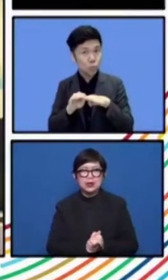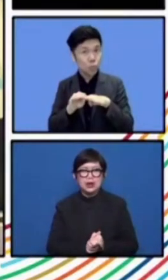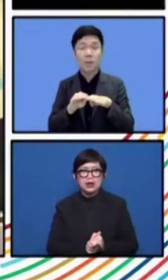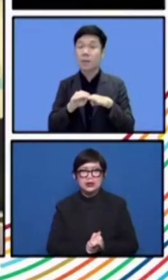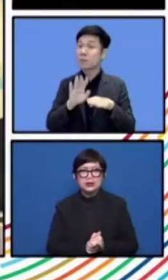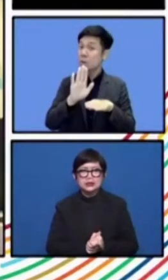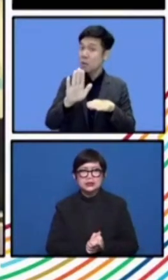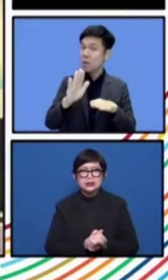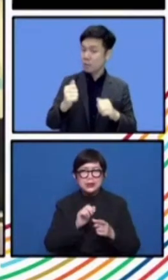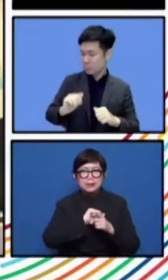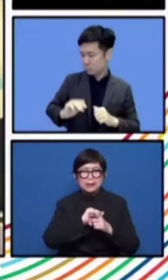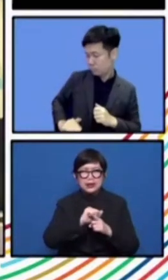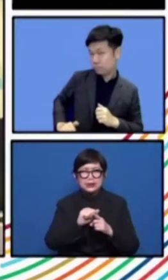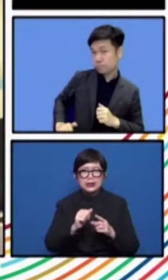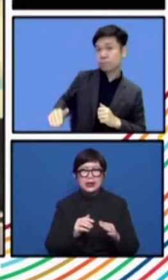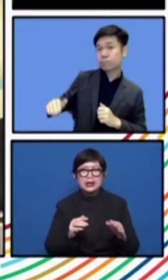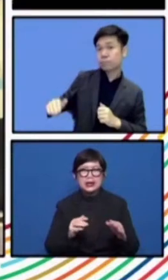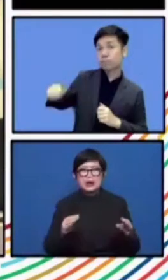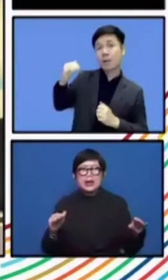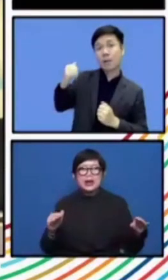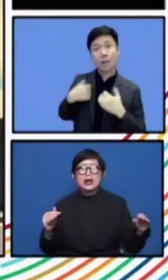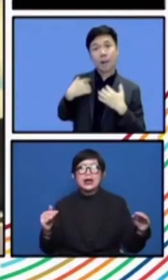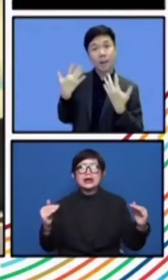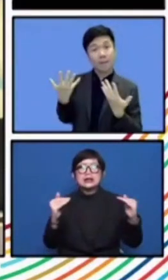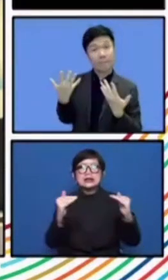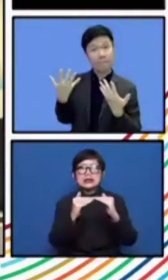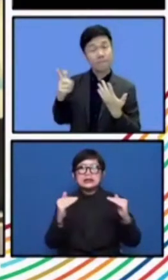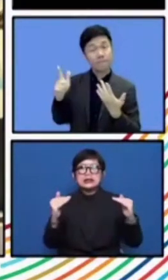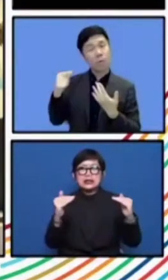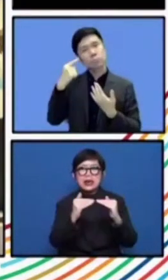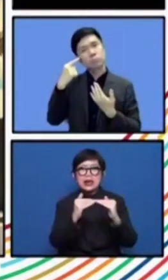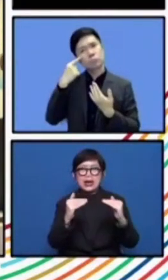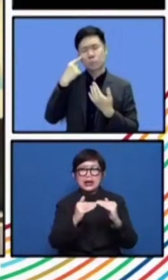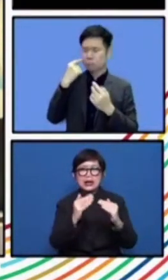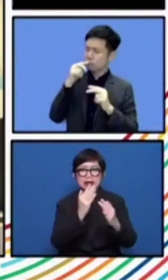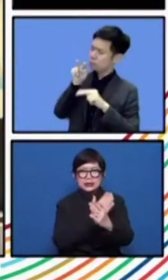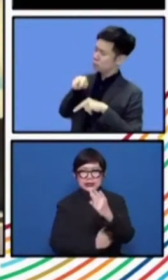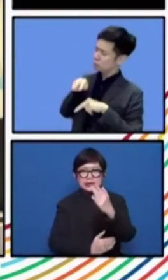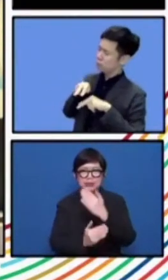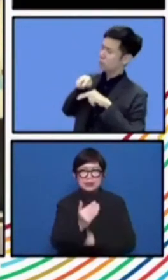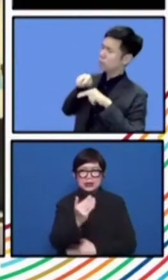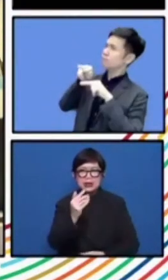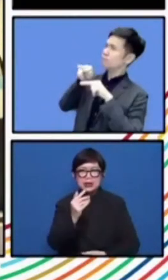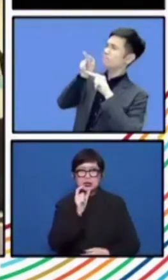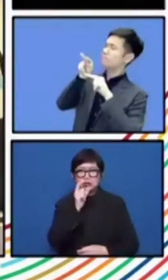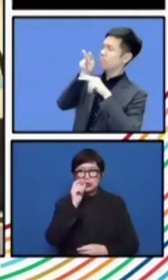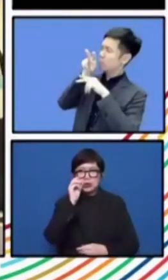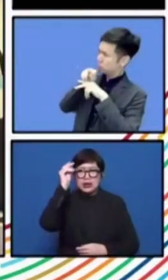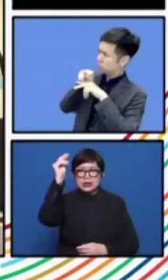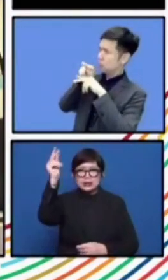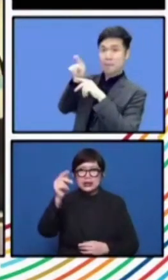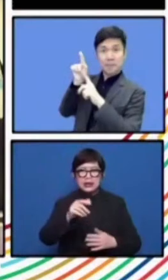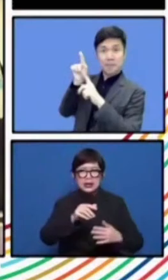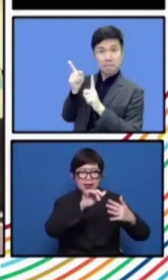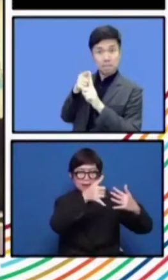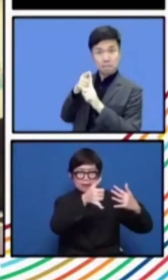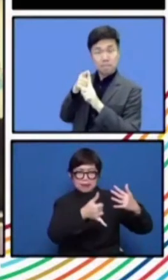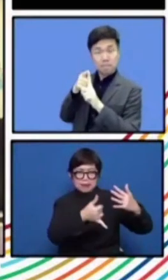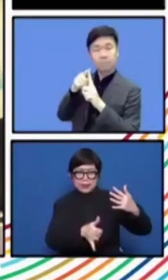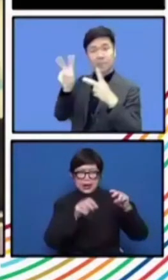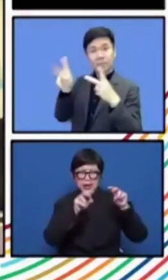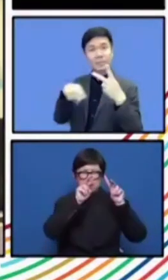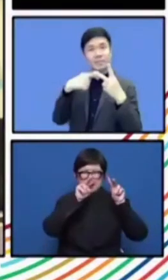Advocate to plan and monitor I think is a very good instrument the next one is Twin track approach